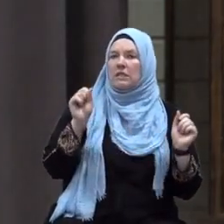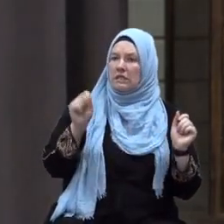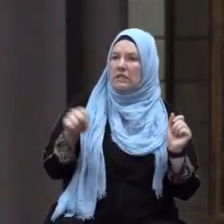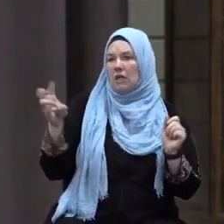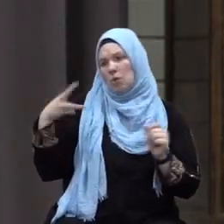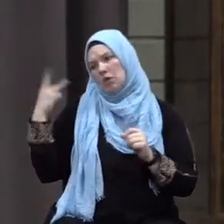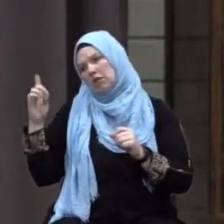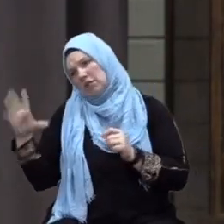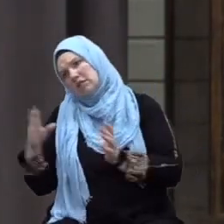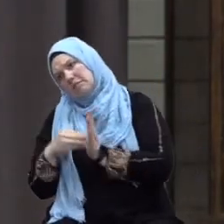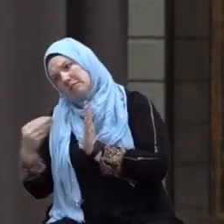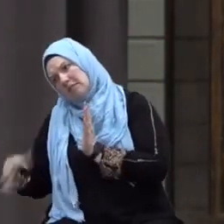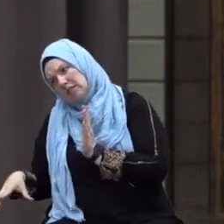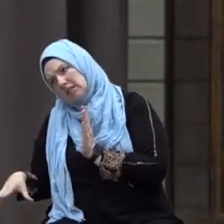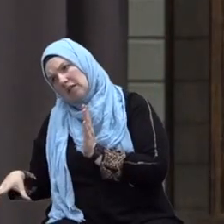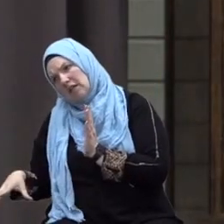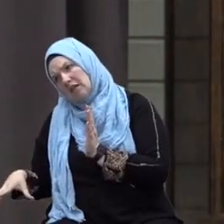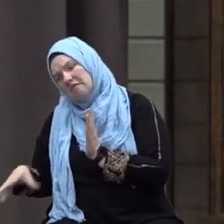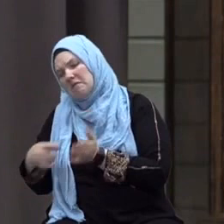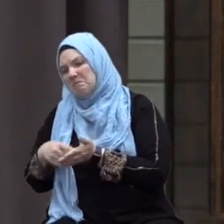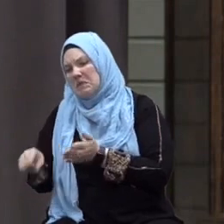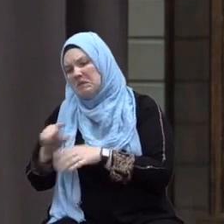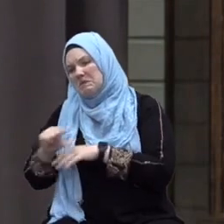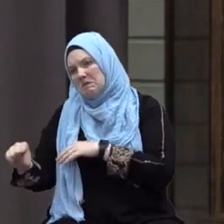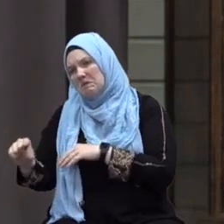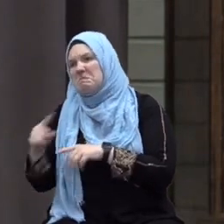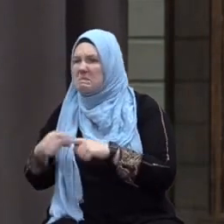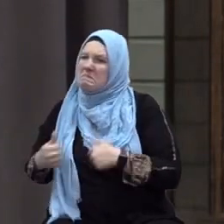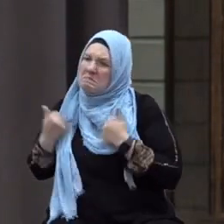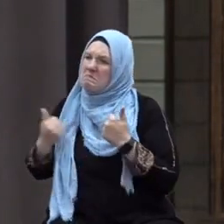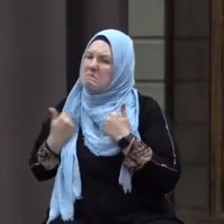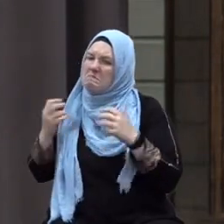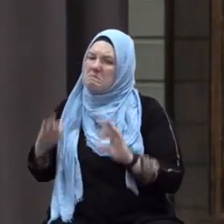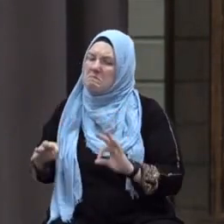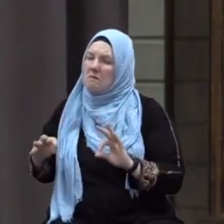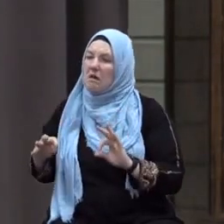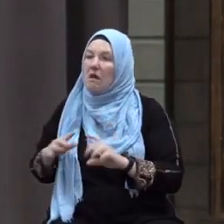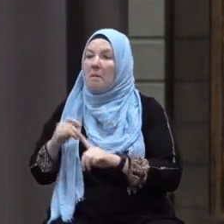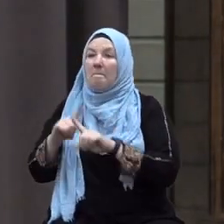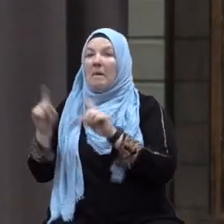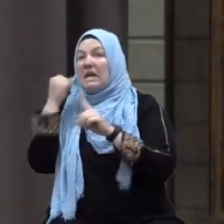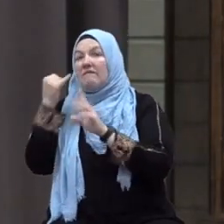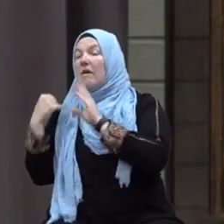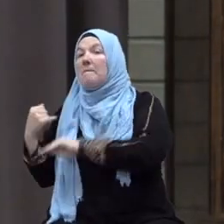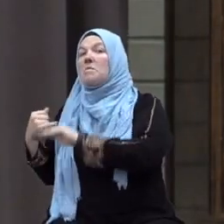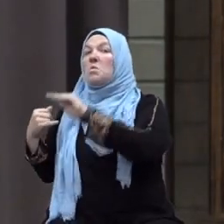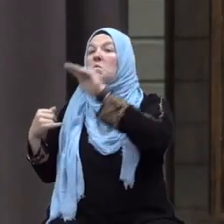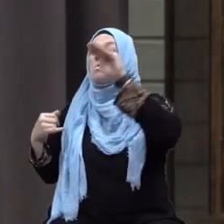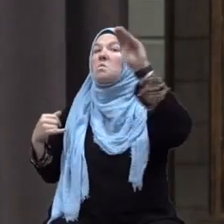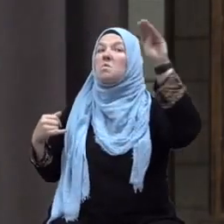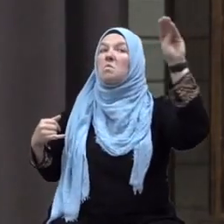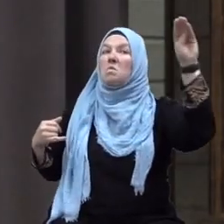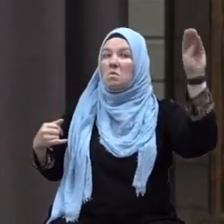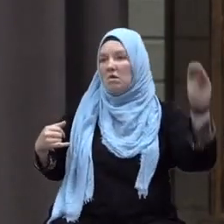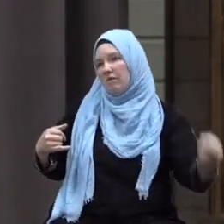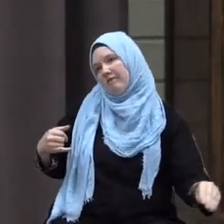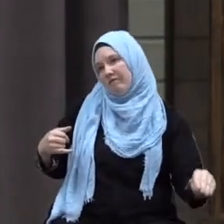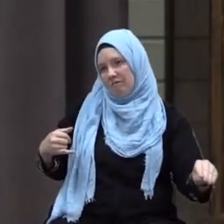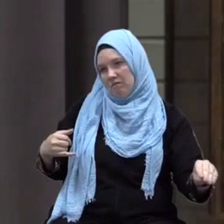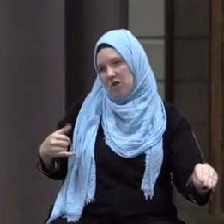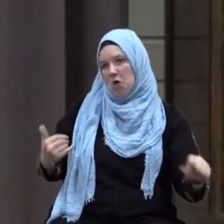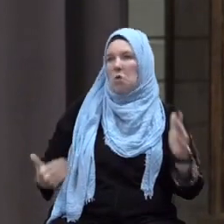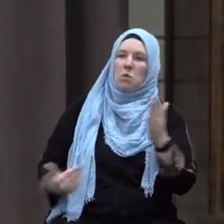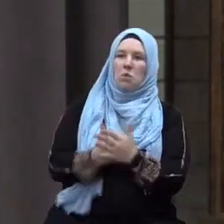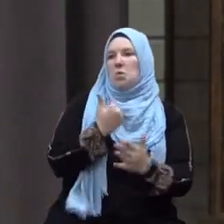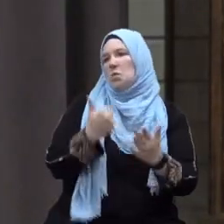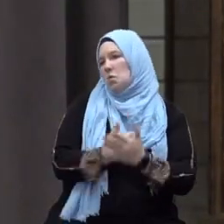expensive, and it's not paying me much, but I'm living. But if I move, then I have to take new risks